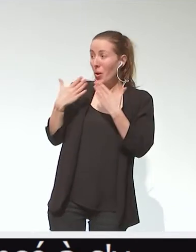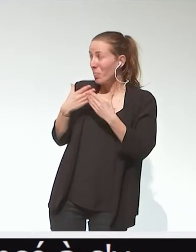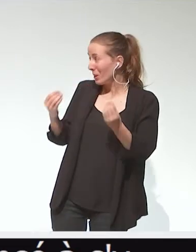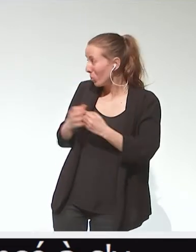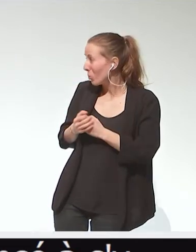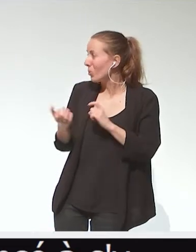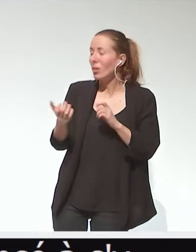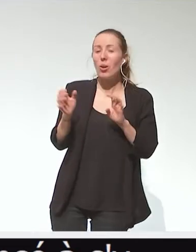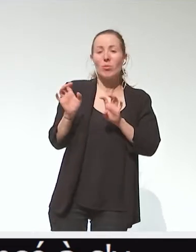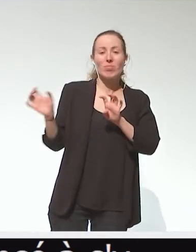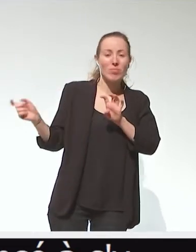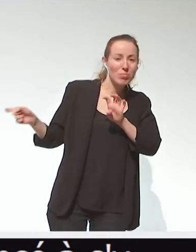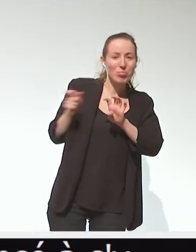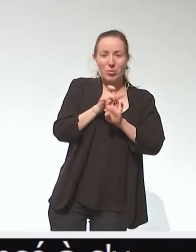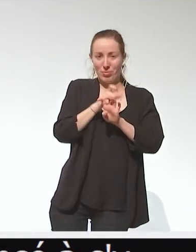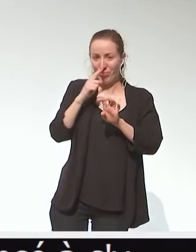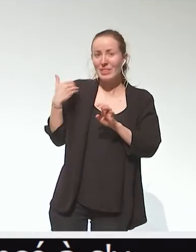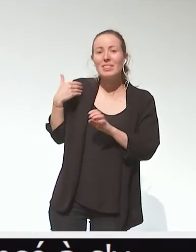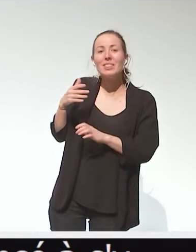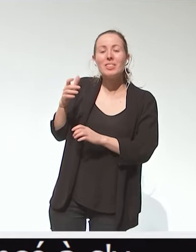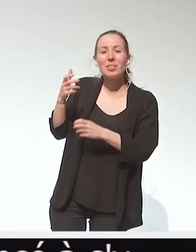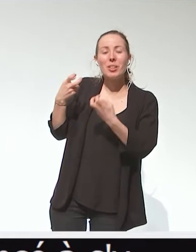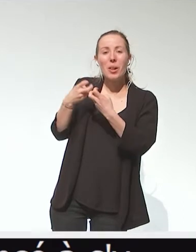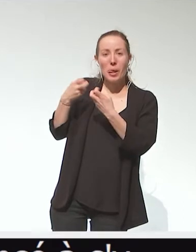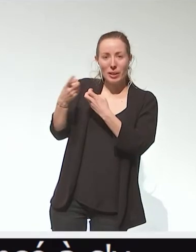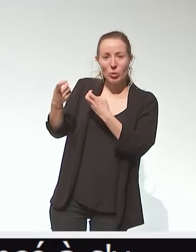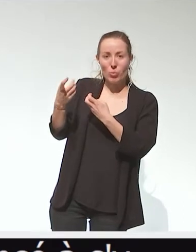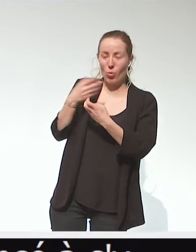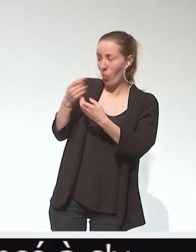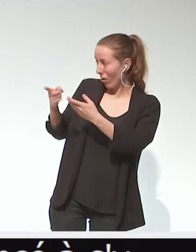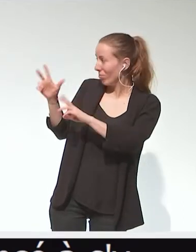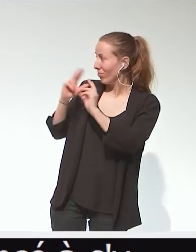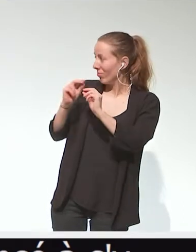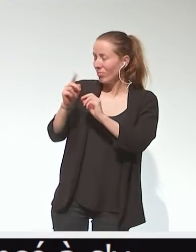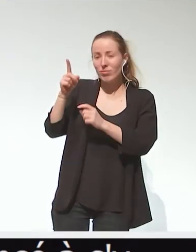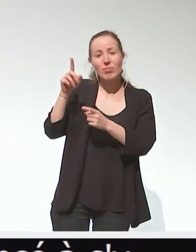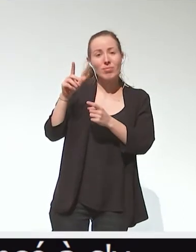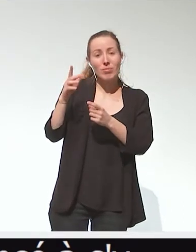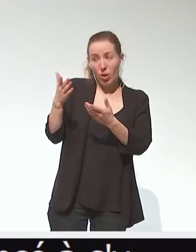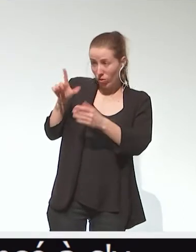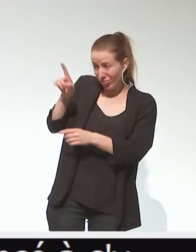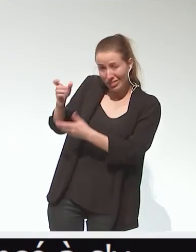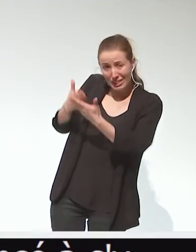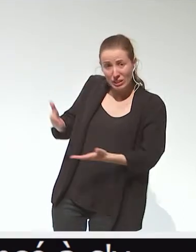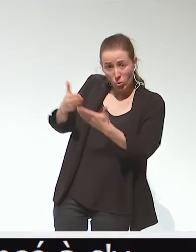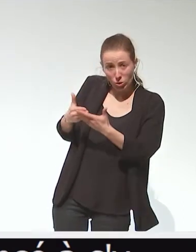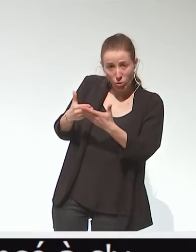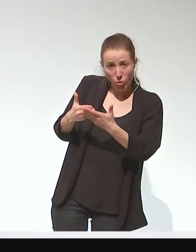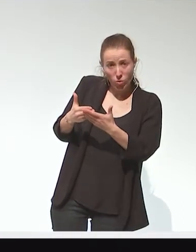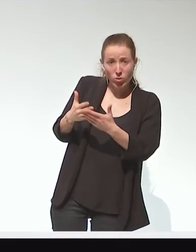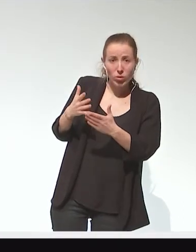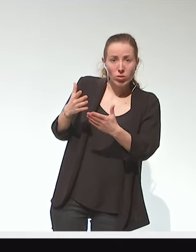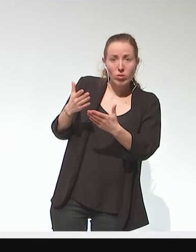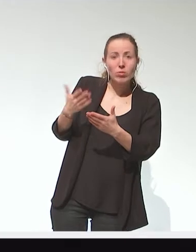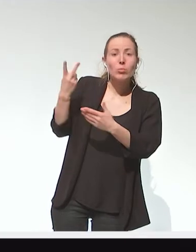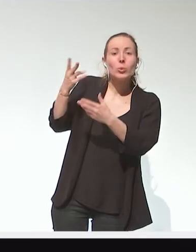Let's start the roundtable with a Romanian representative. So what's the